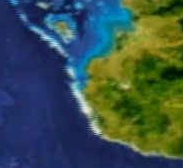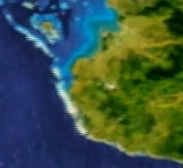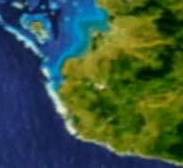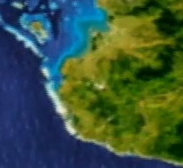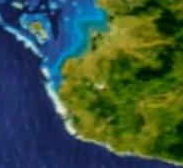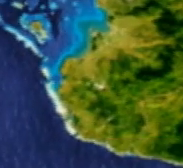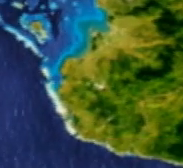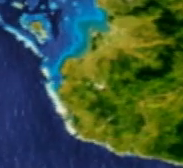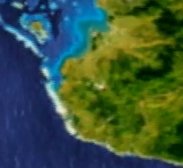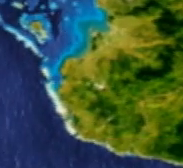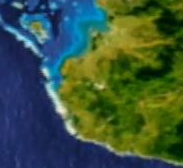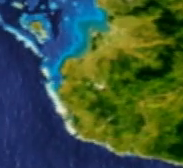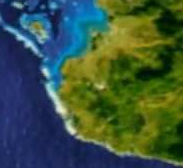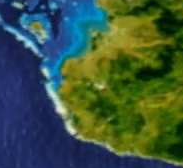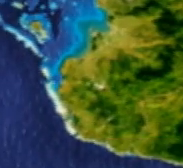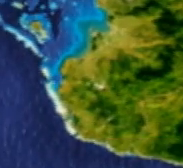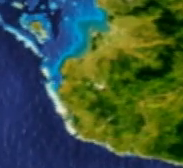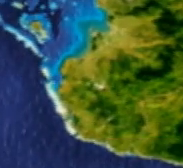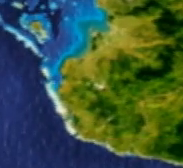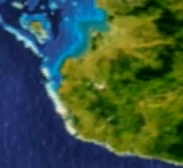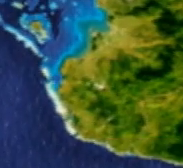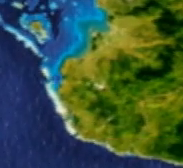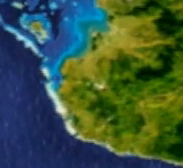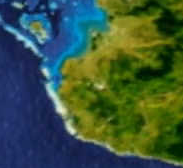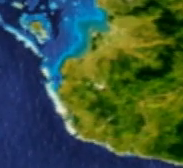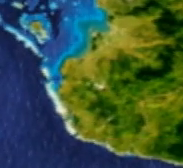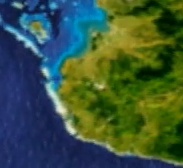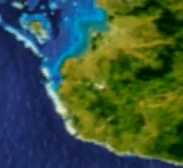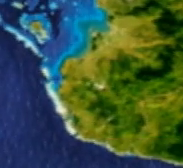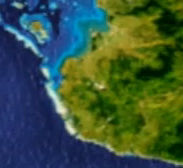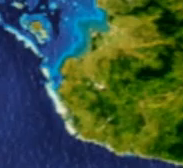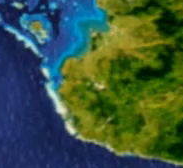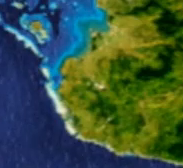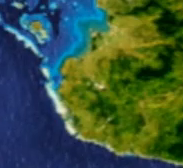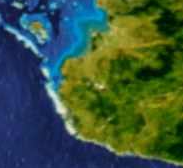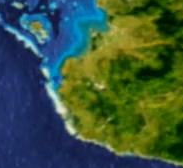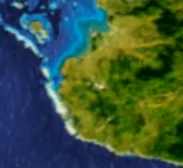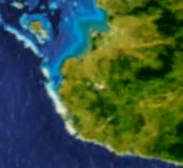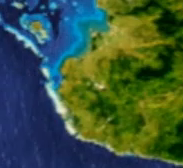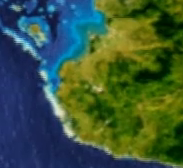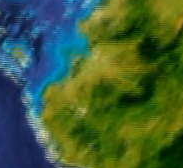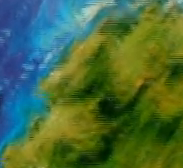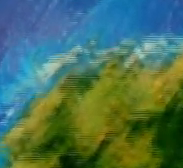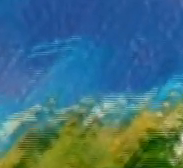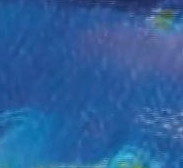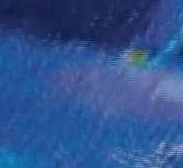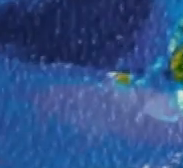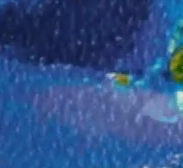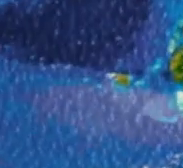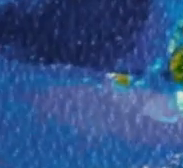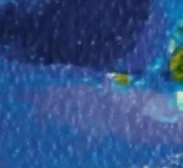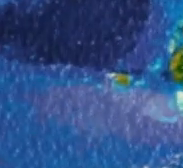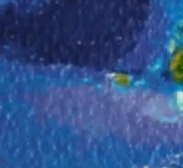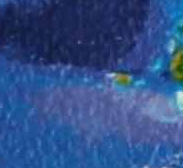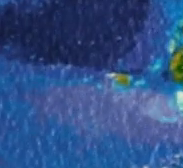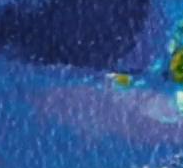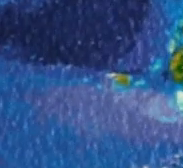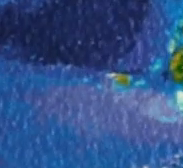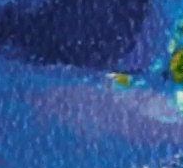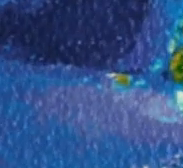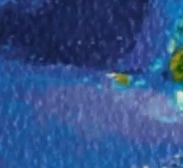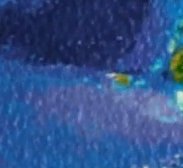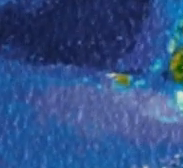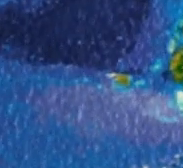Eastwards from Pacific Harbour to Suva, patches of heavy cloud and light showers began the day, and up north, partly cloudy with a few